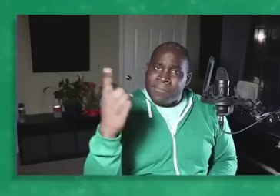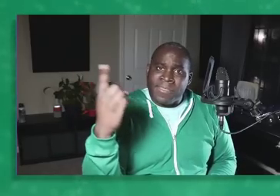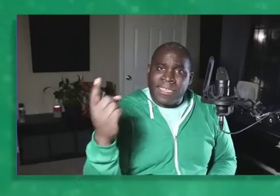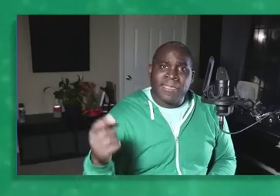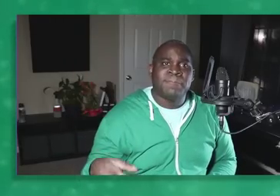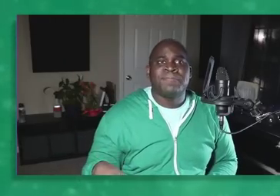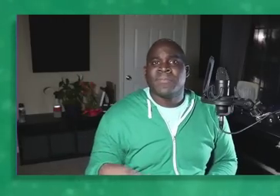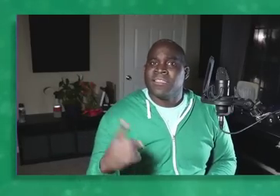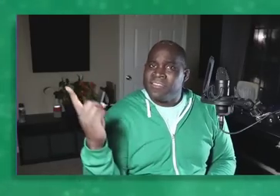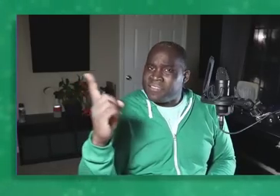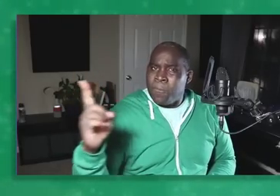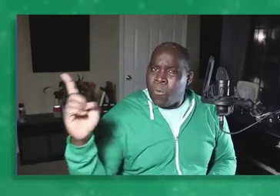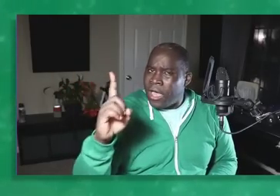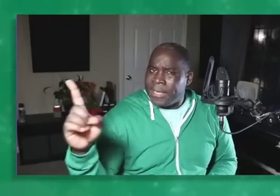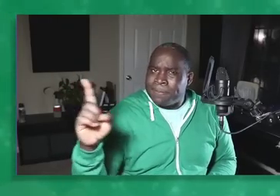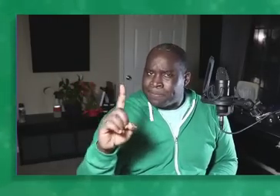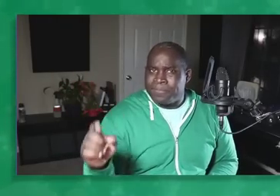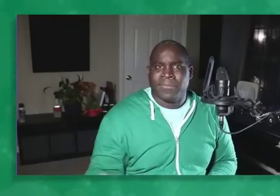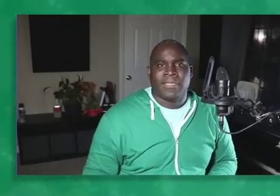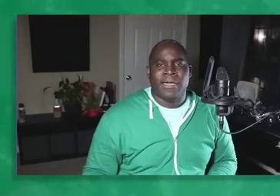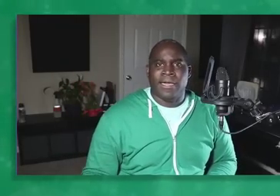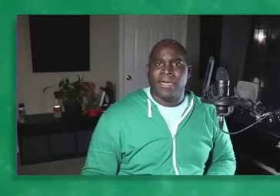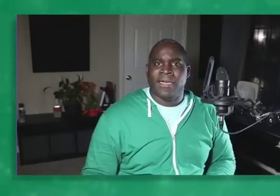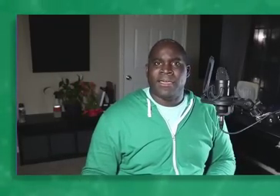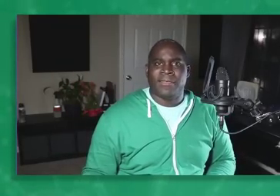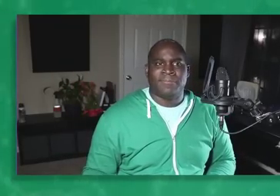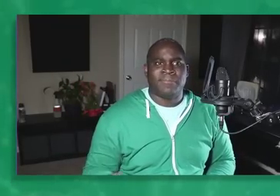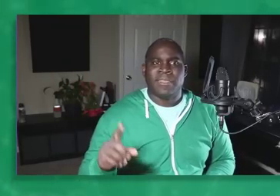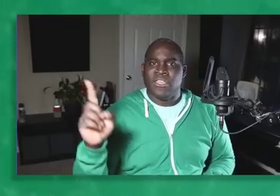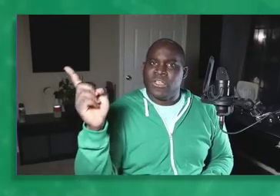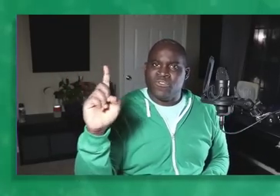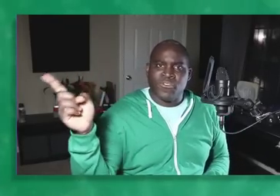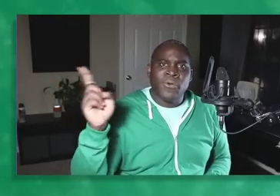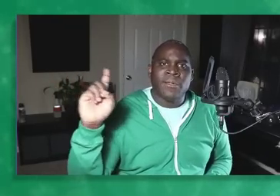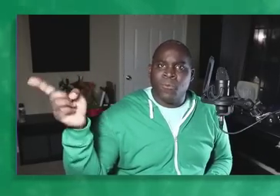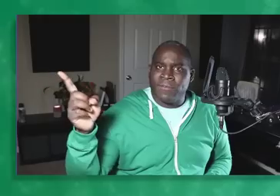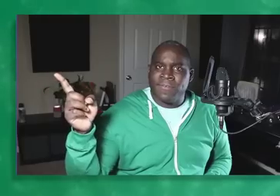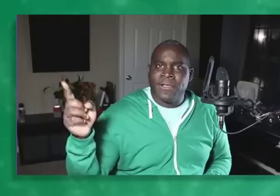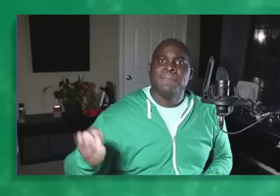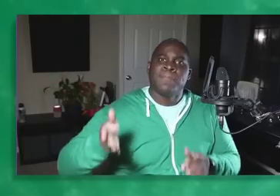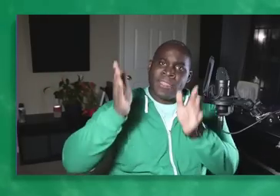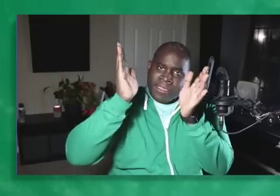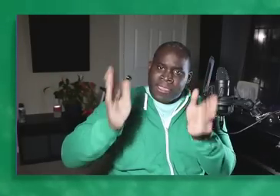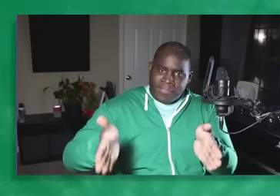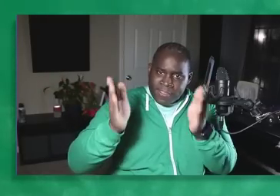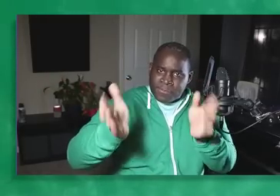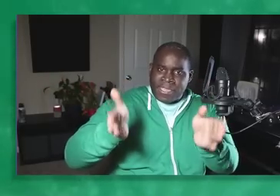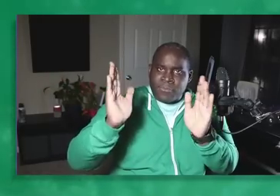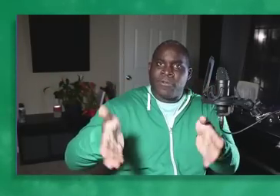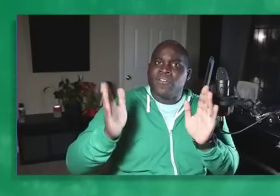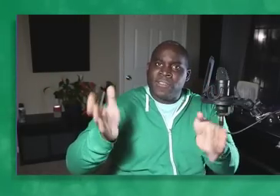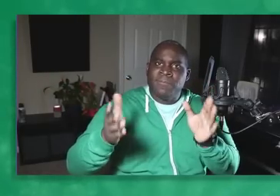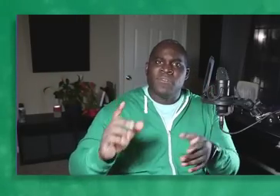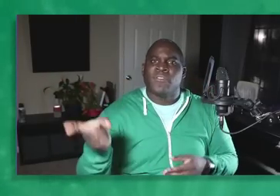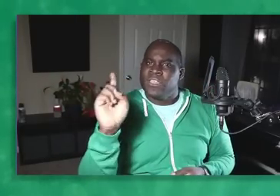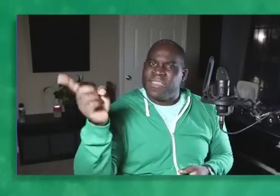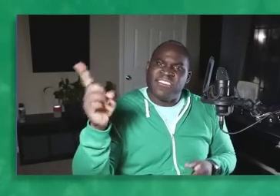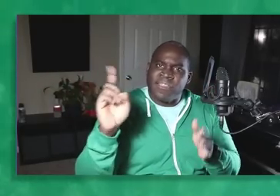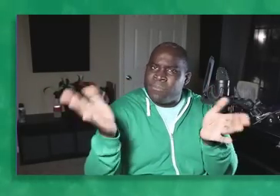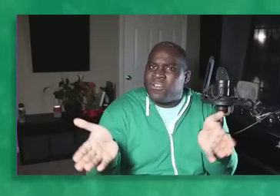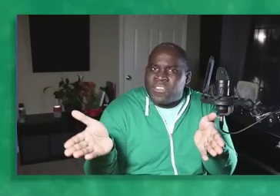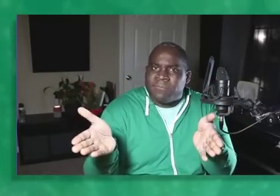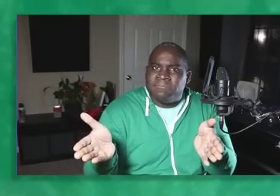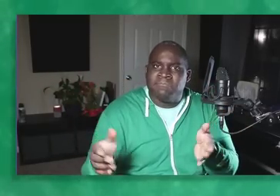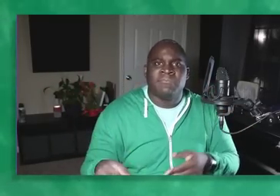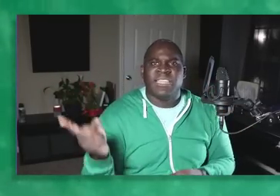like something, someone, you can just put up one finger. This means person, so you can say